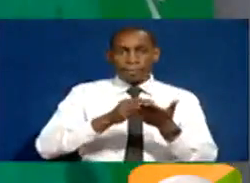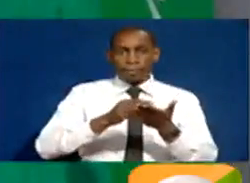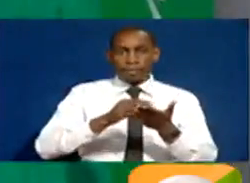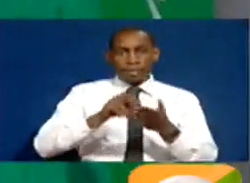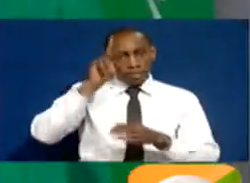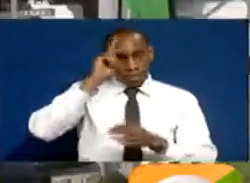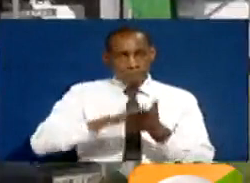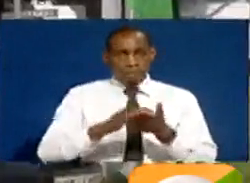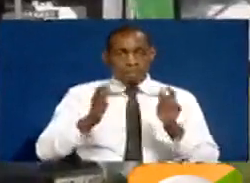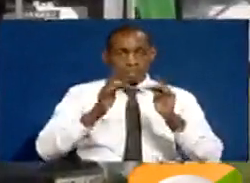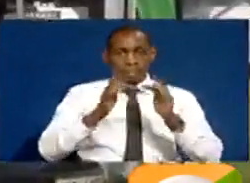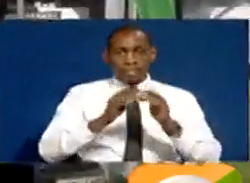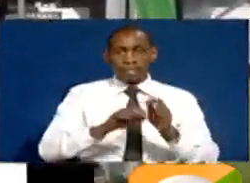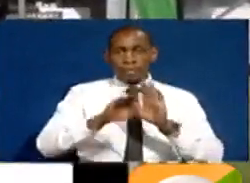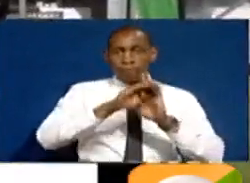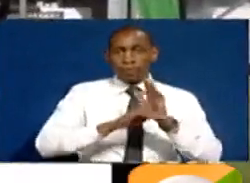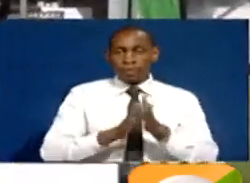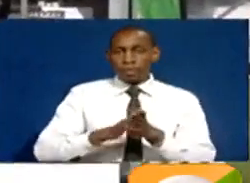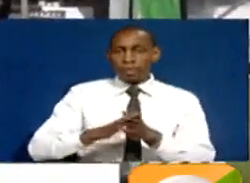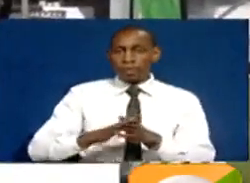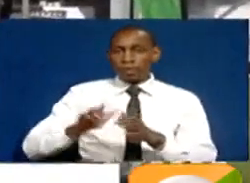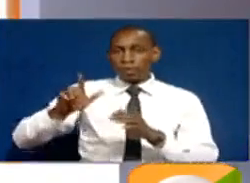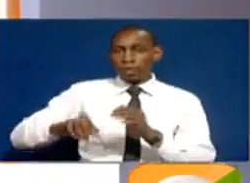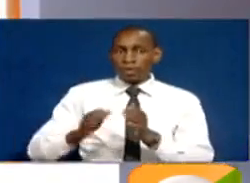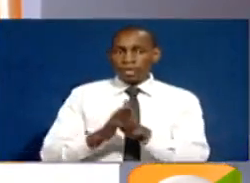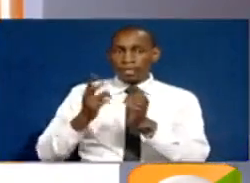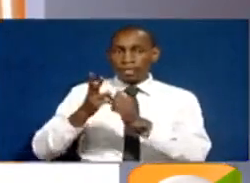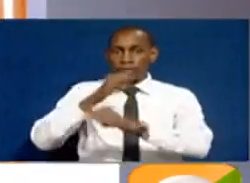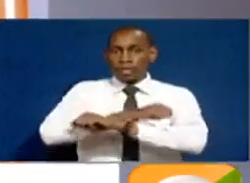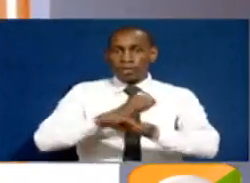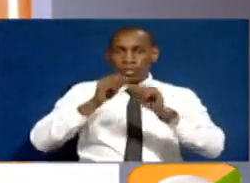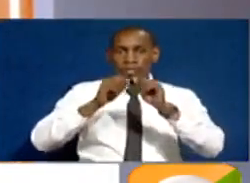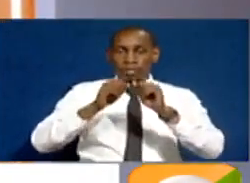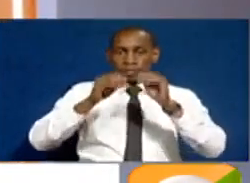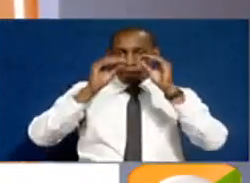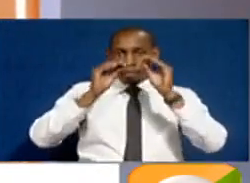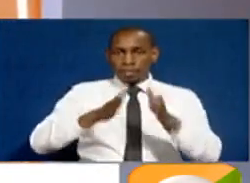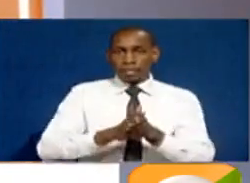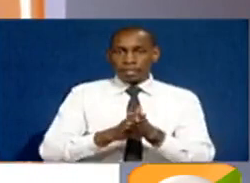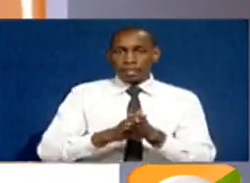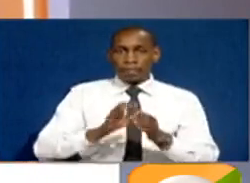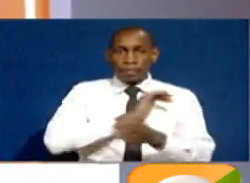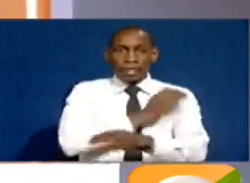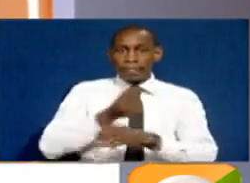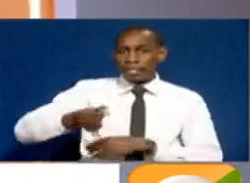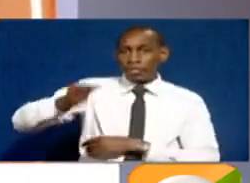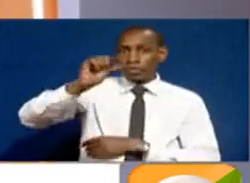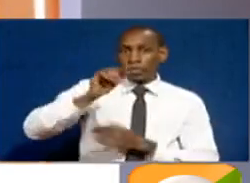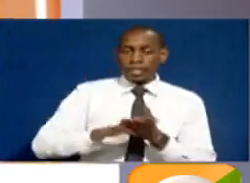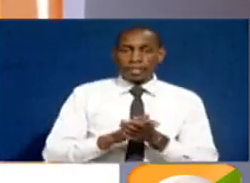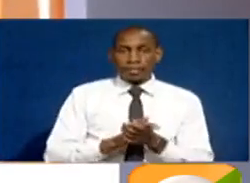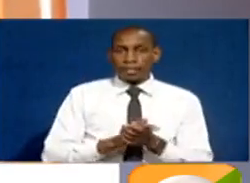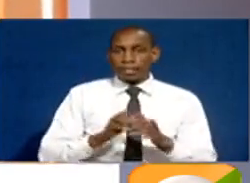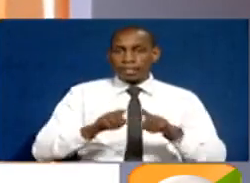orientation course for junior and senior secondary school teachers. The course is designed to equip teachers with the capacity to